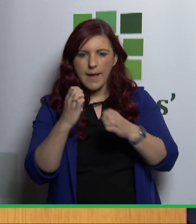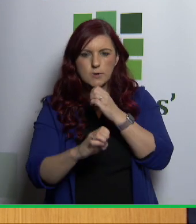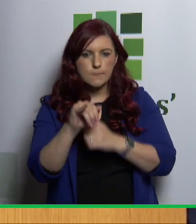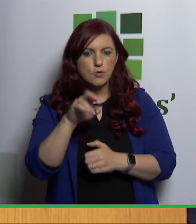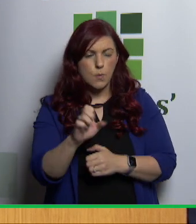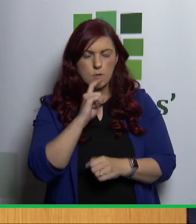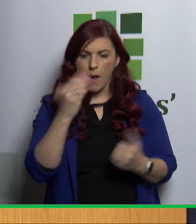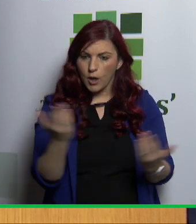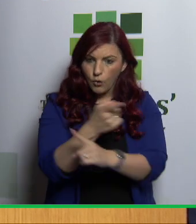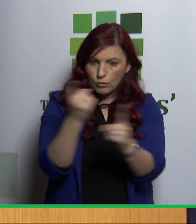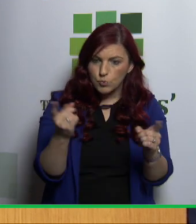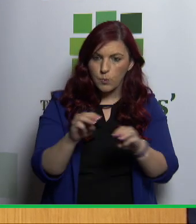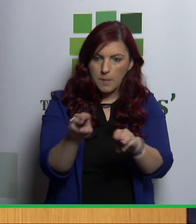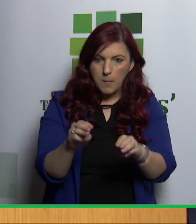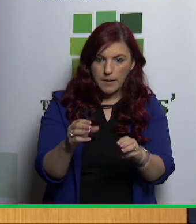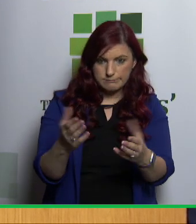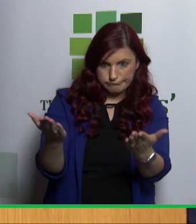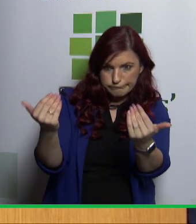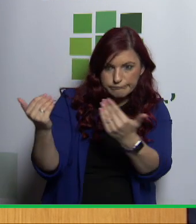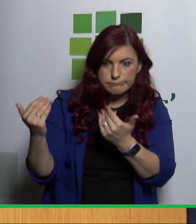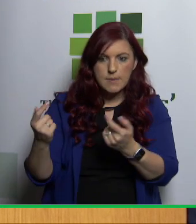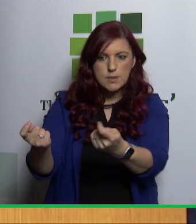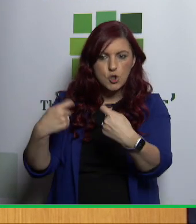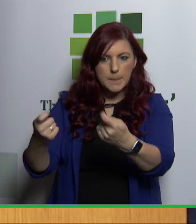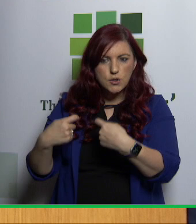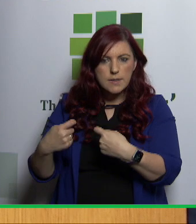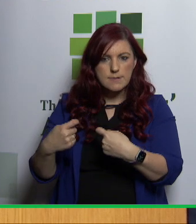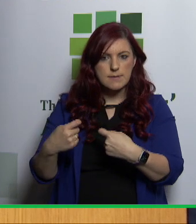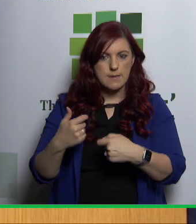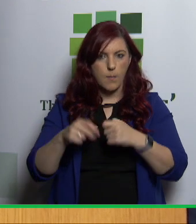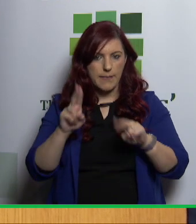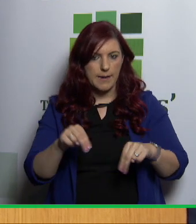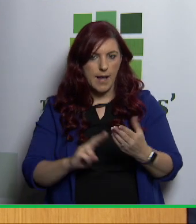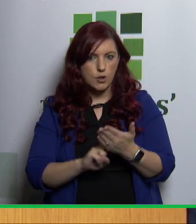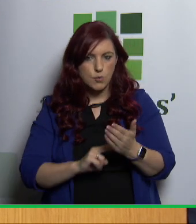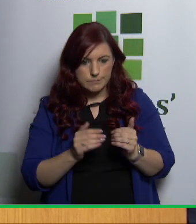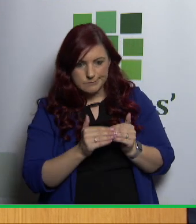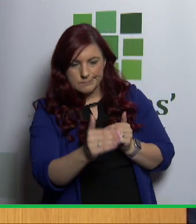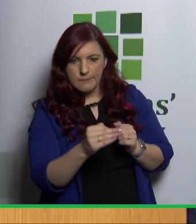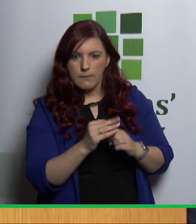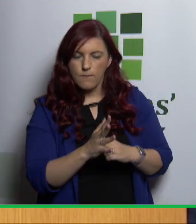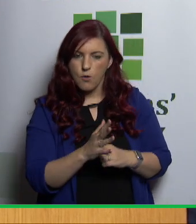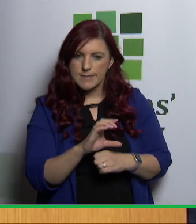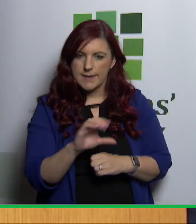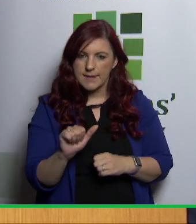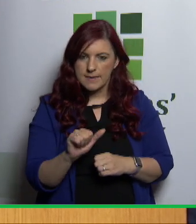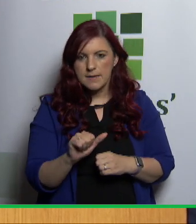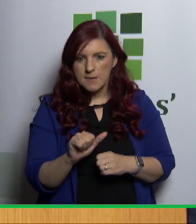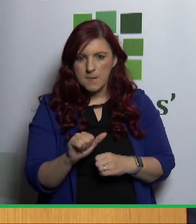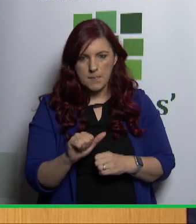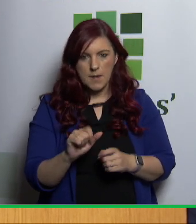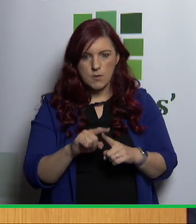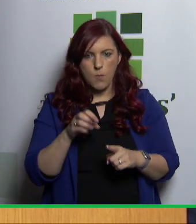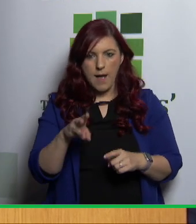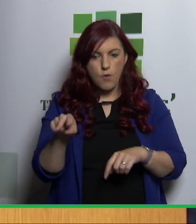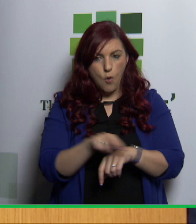members of the public to put forward submissions. It's important for us that we hear a wide range of views. Thankfully, we are having a real good uptake. We've over